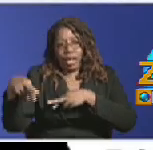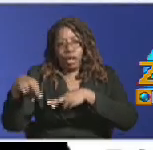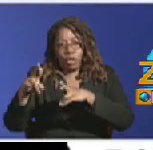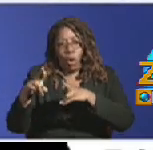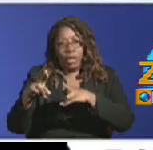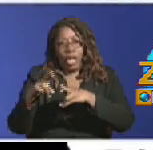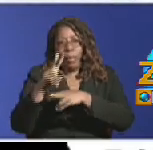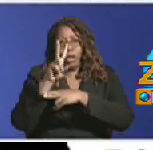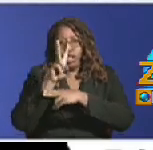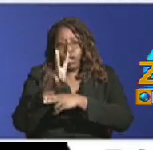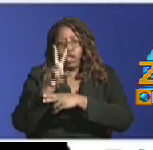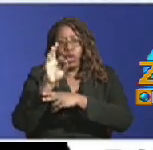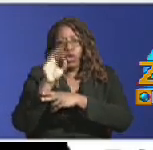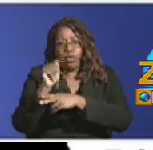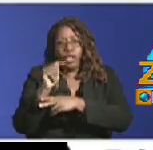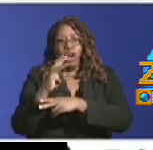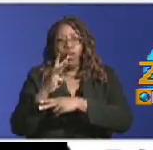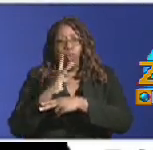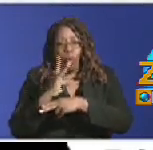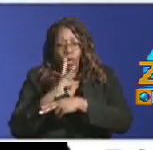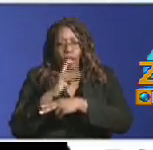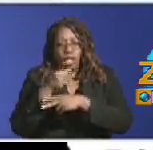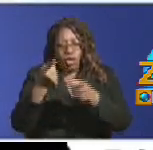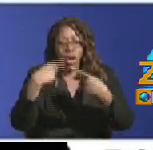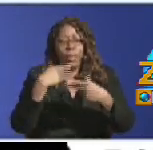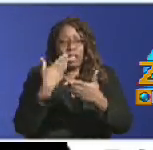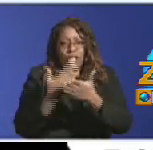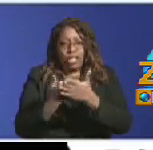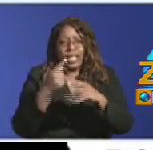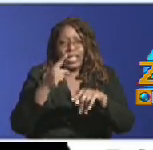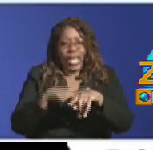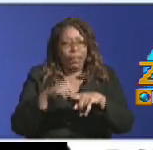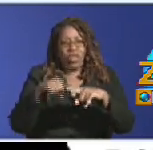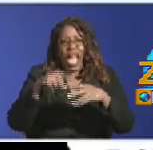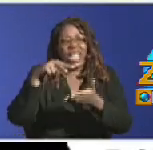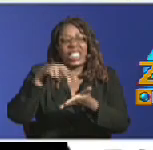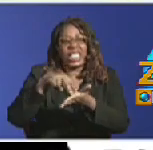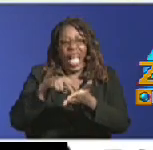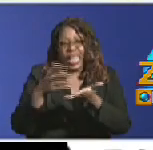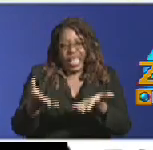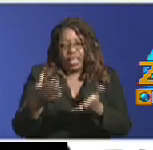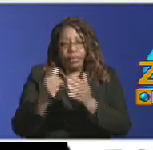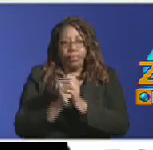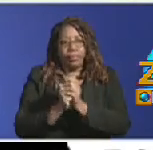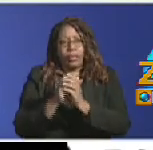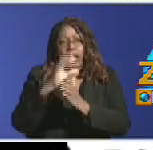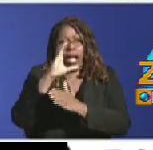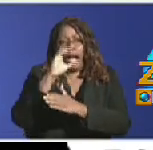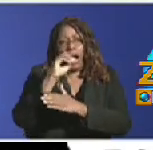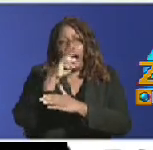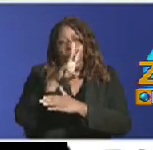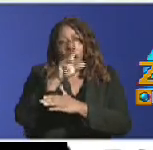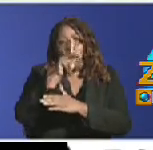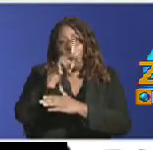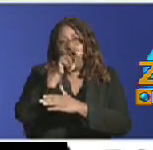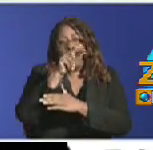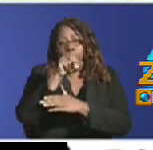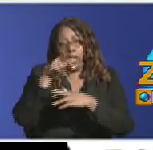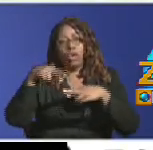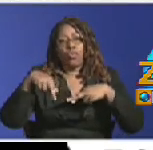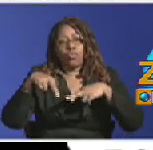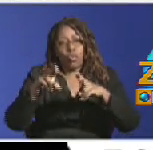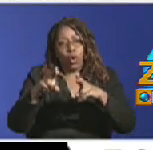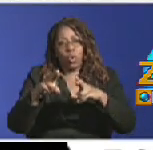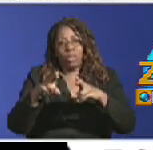good time because normally you wouldn't be able to stand right there. For homeowners in this quiet Cowpen Road community, constant rainfall is always